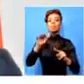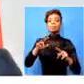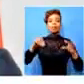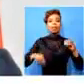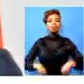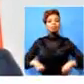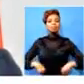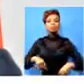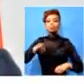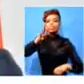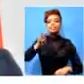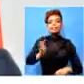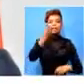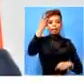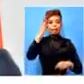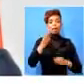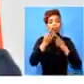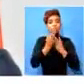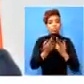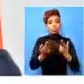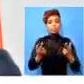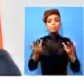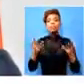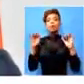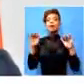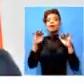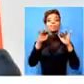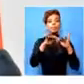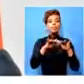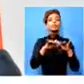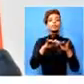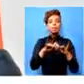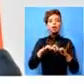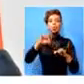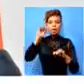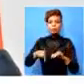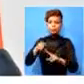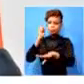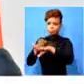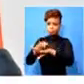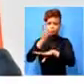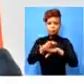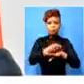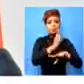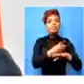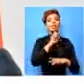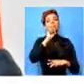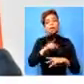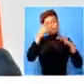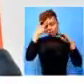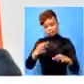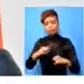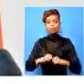resources. We have to take them head on. And as we have seen in the battle against state capture, we did win